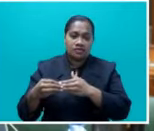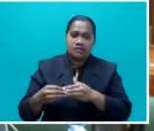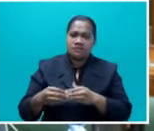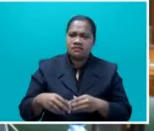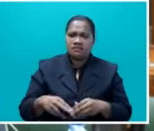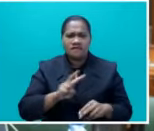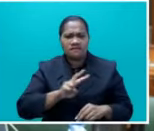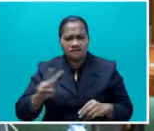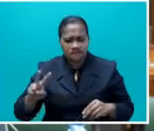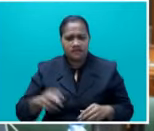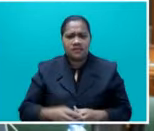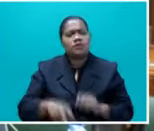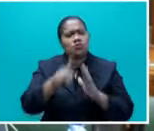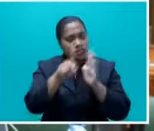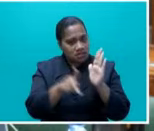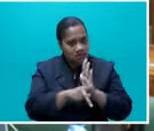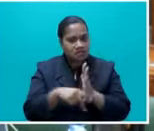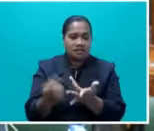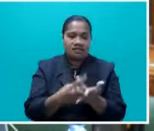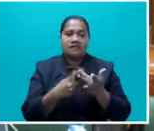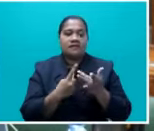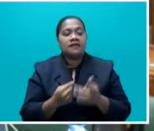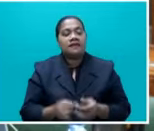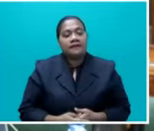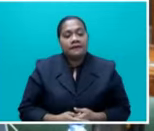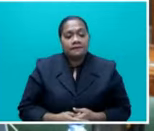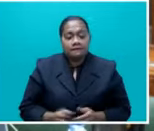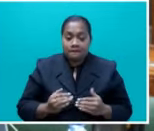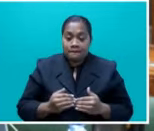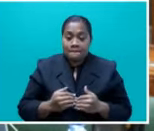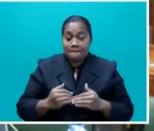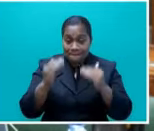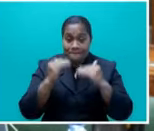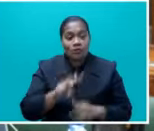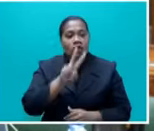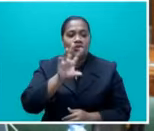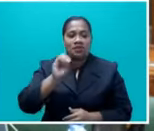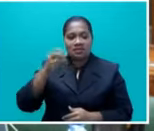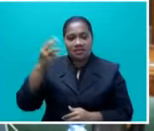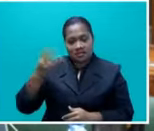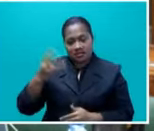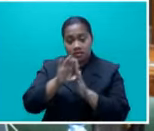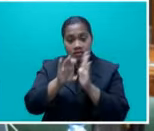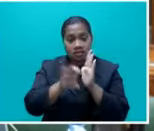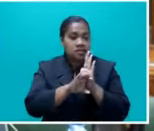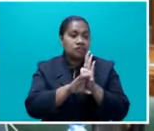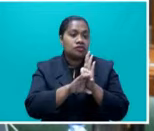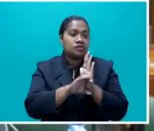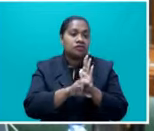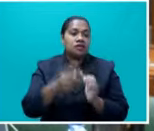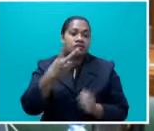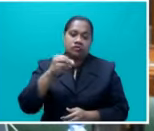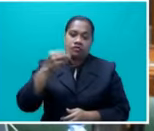policies, and so forth. Fast forward, Madam Speaker, the 2013 Constitution and the 2014